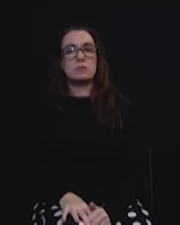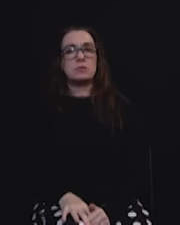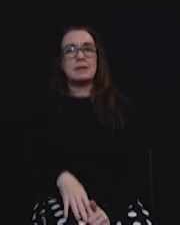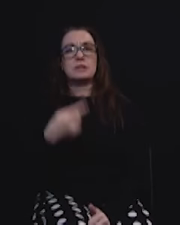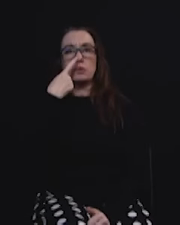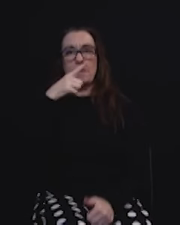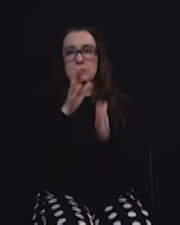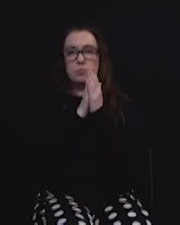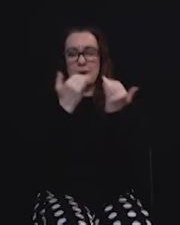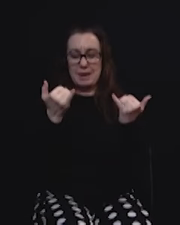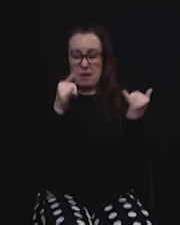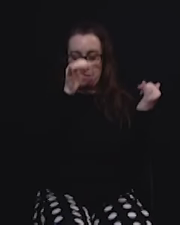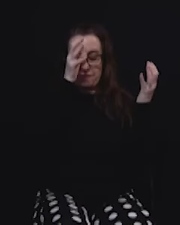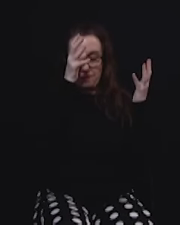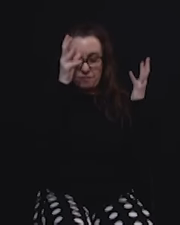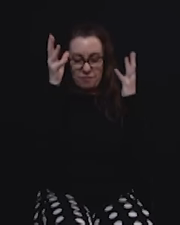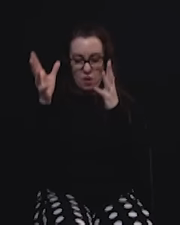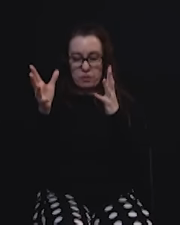you pray with me? Father,